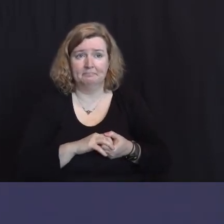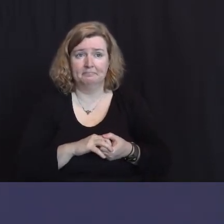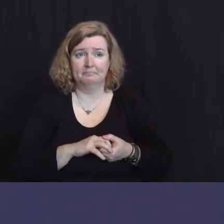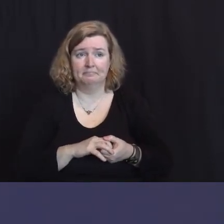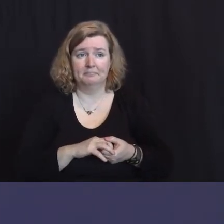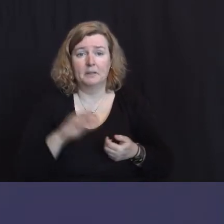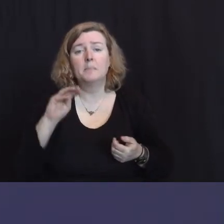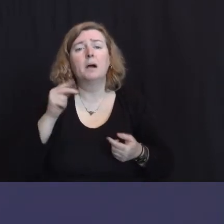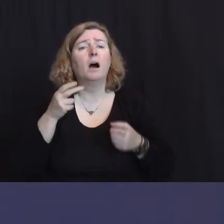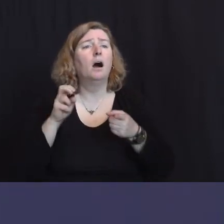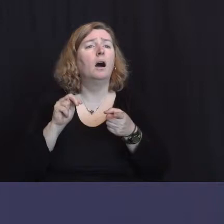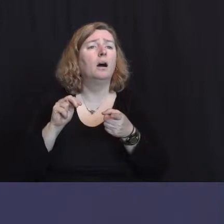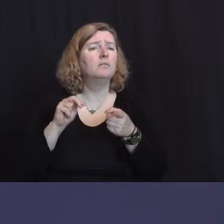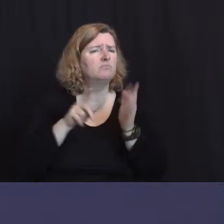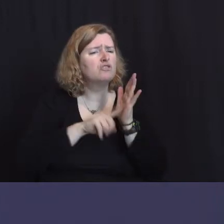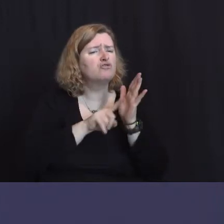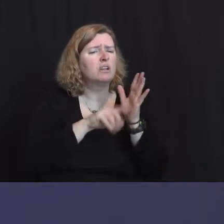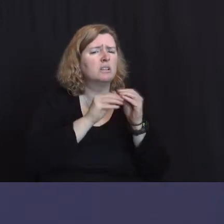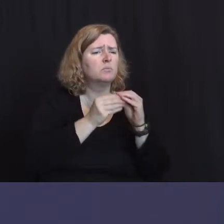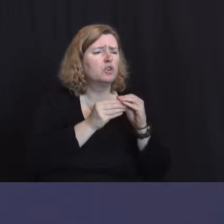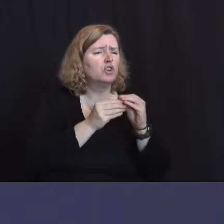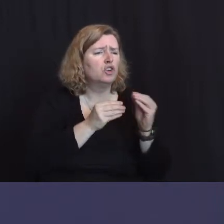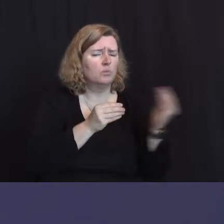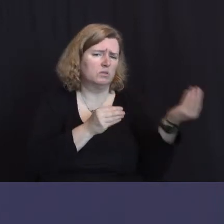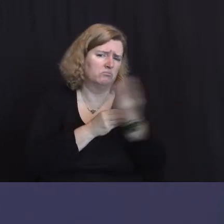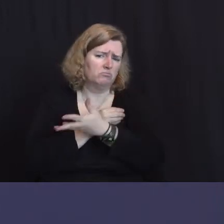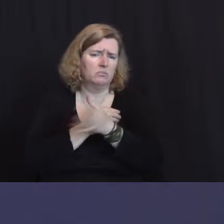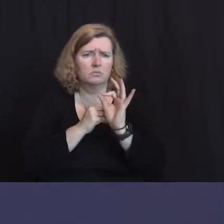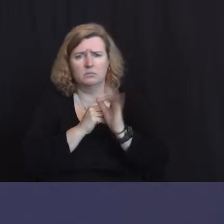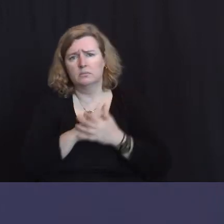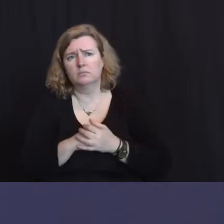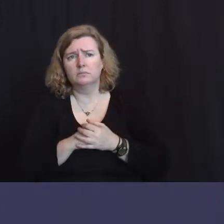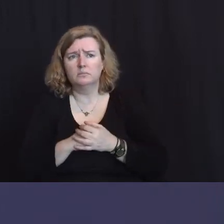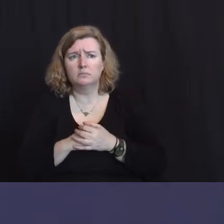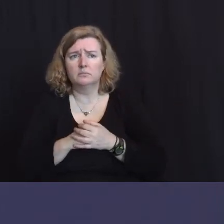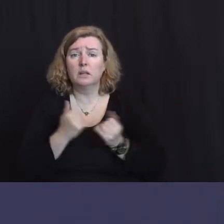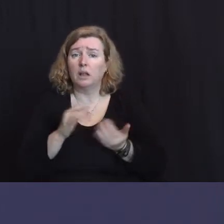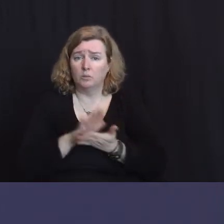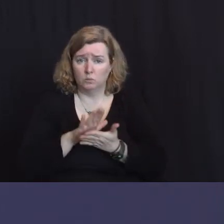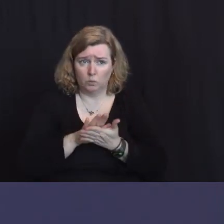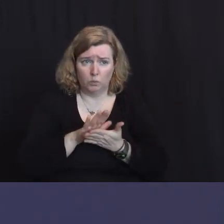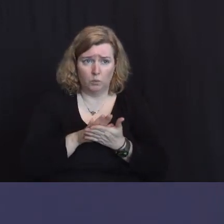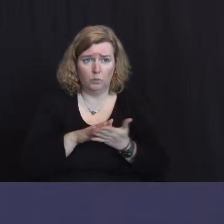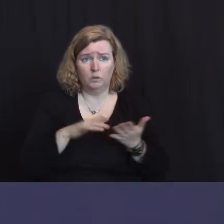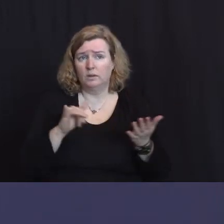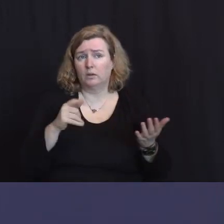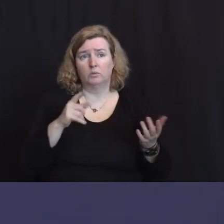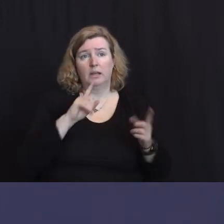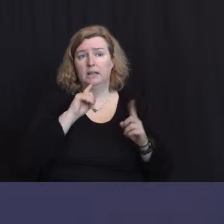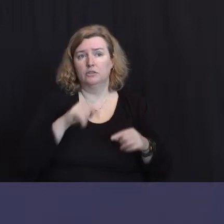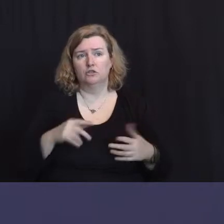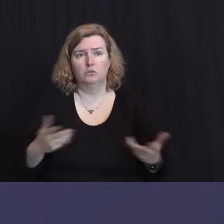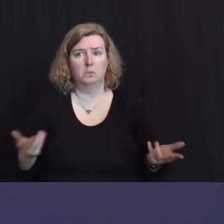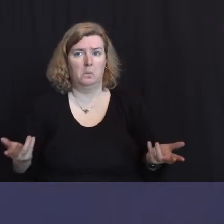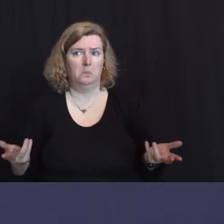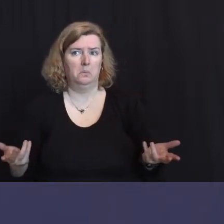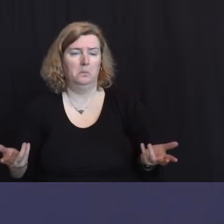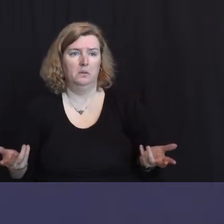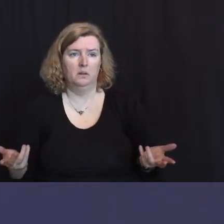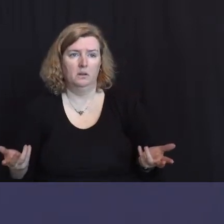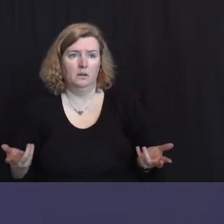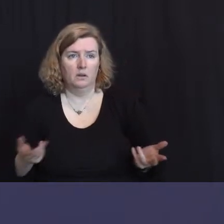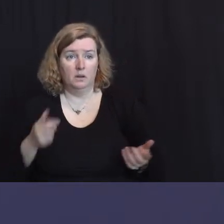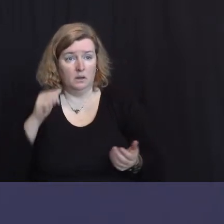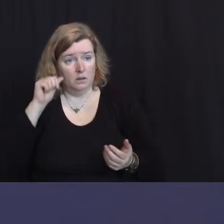up. And I don't think there's one answer on schools. You'll recall that we put a lot of